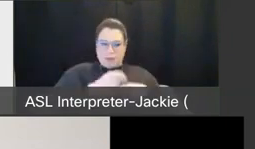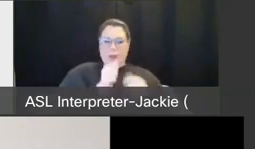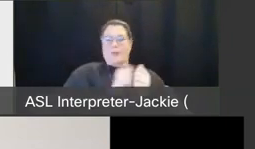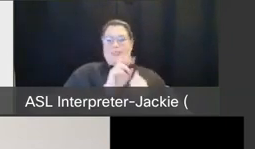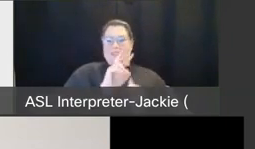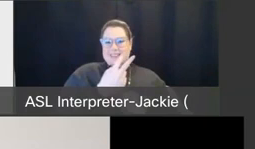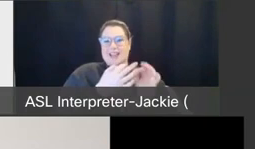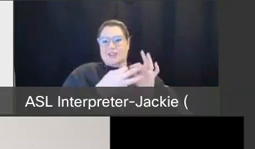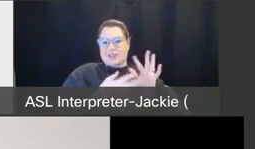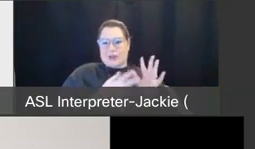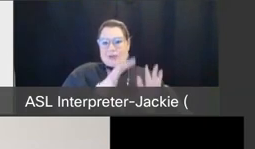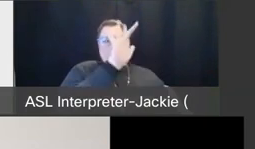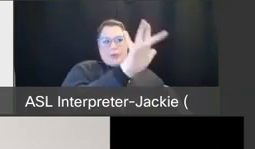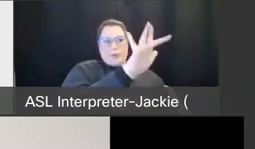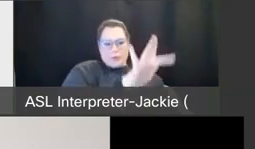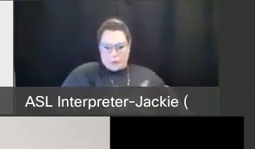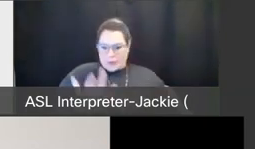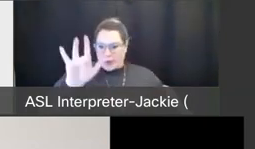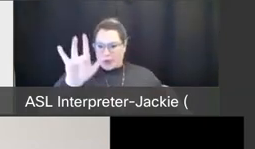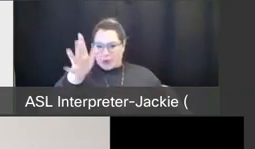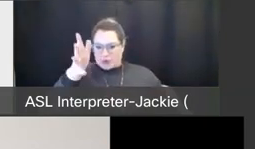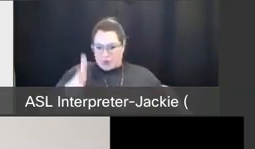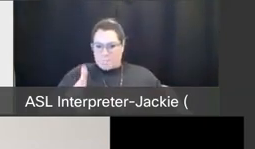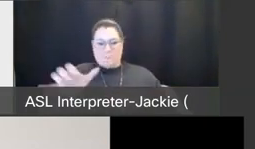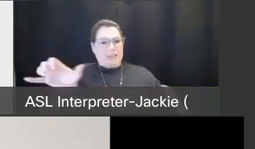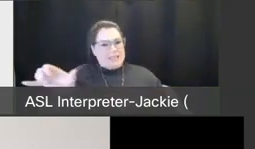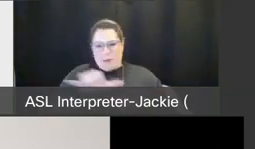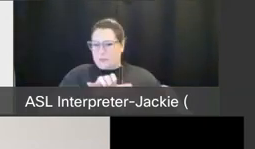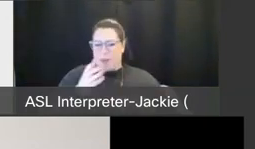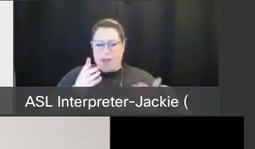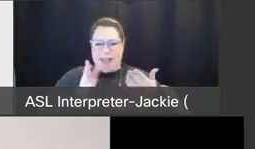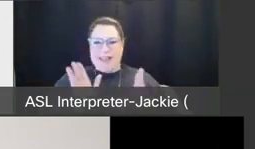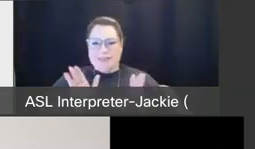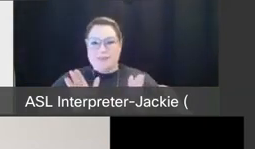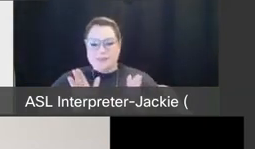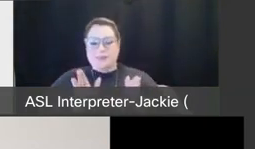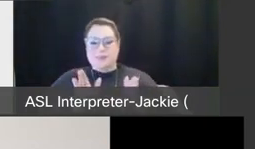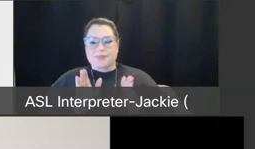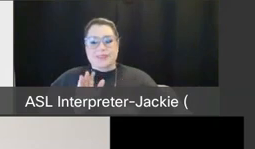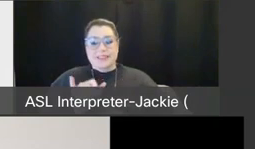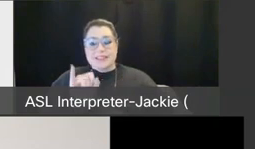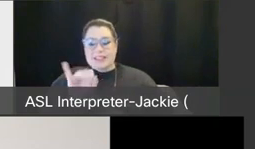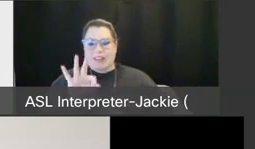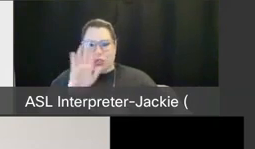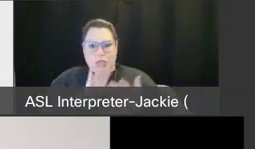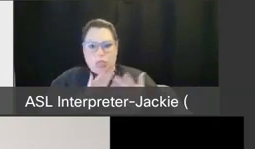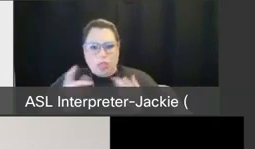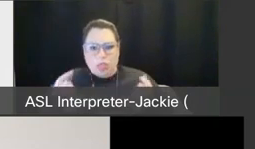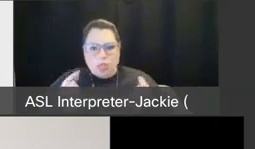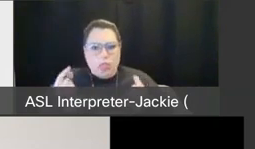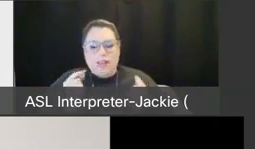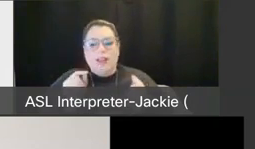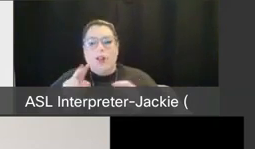to drag the other interpreter to the center of your screen. Instructions should be located in the chat box, but please